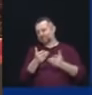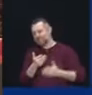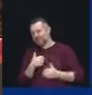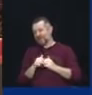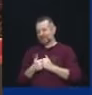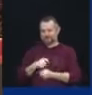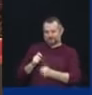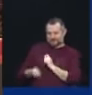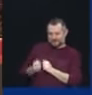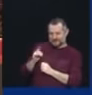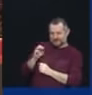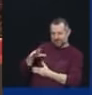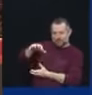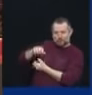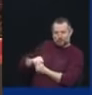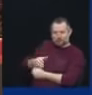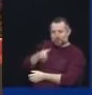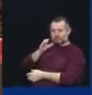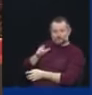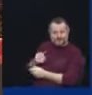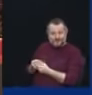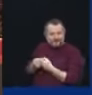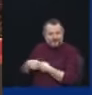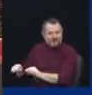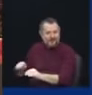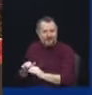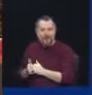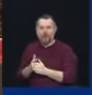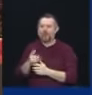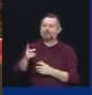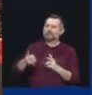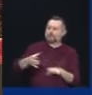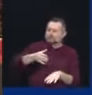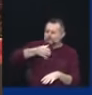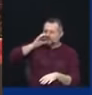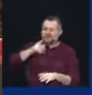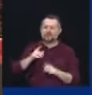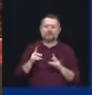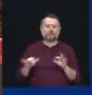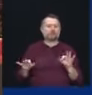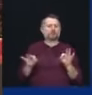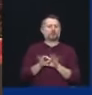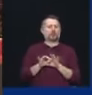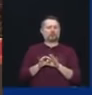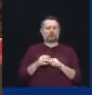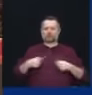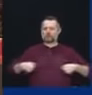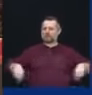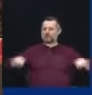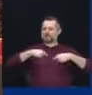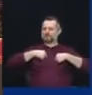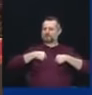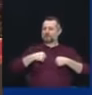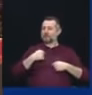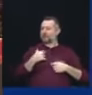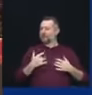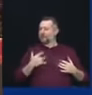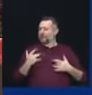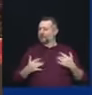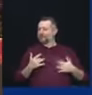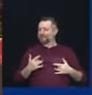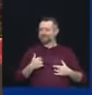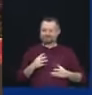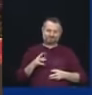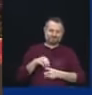are sold and drunk is super important to all of us. So we're really excited to be a part of